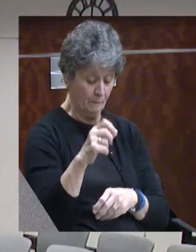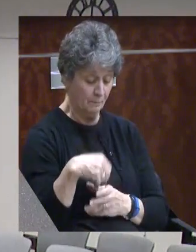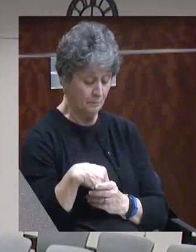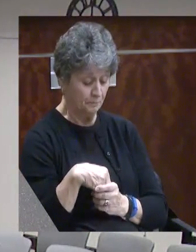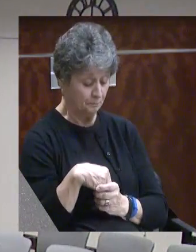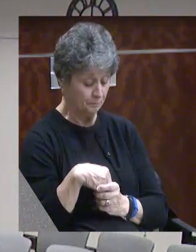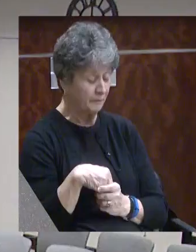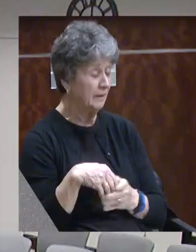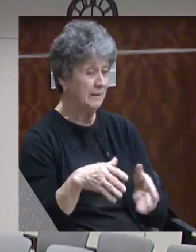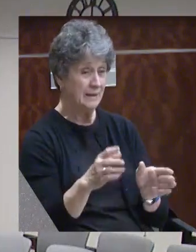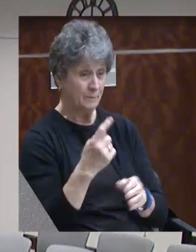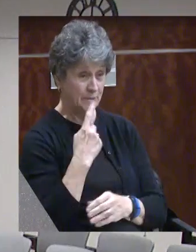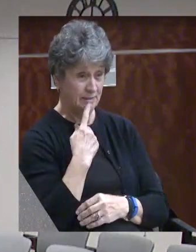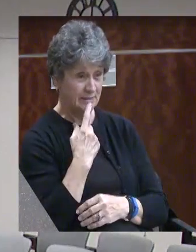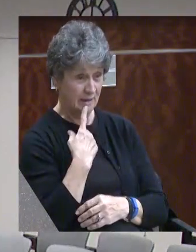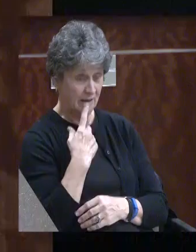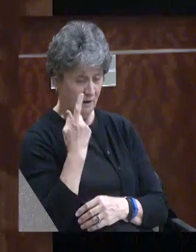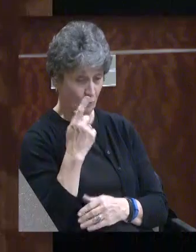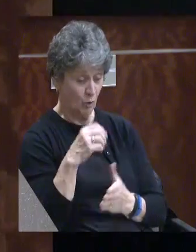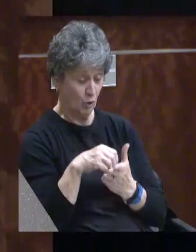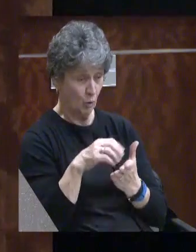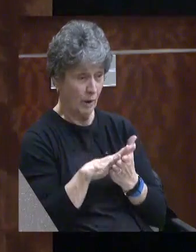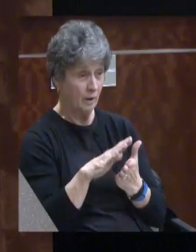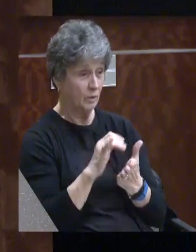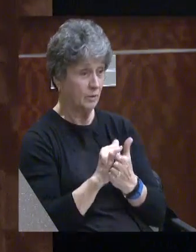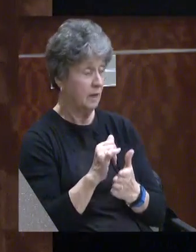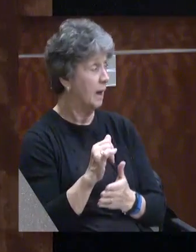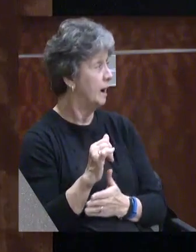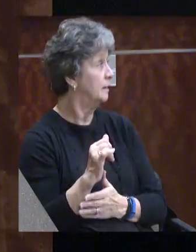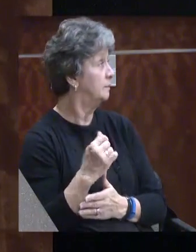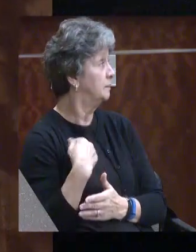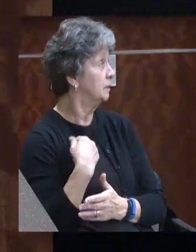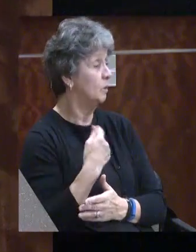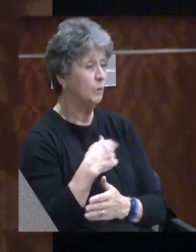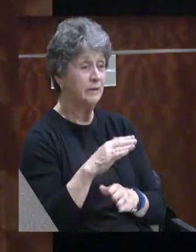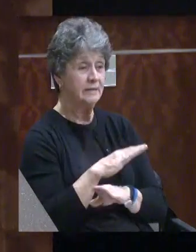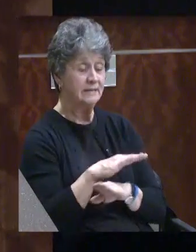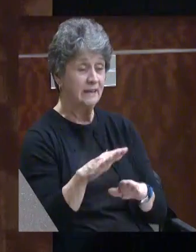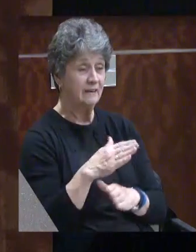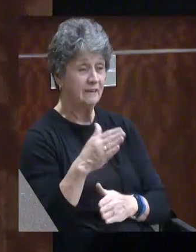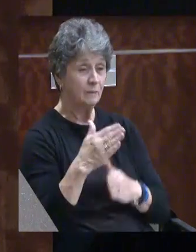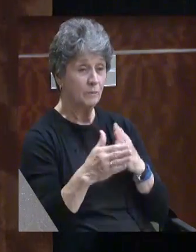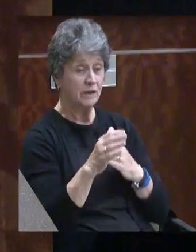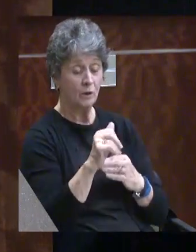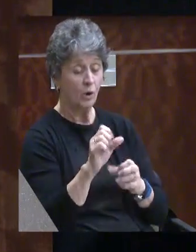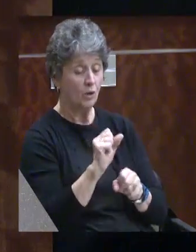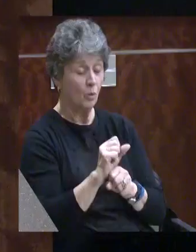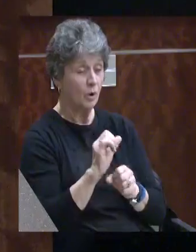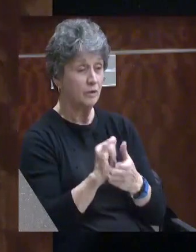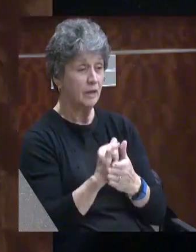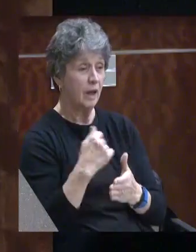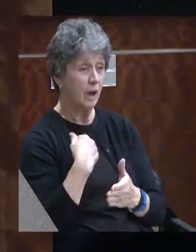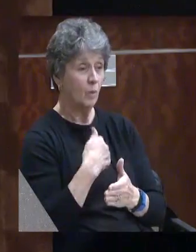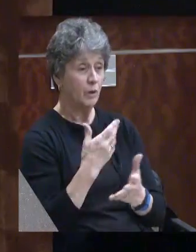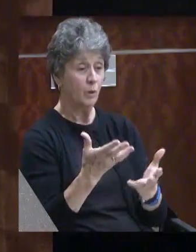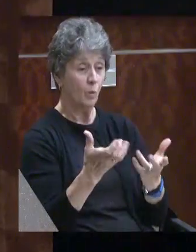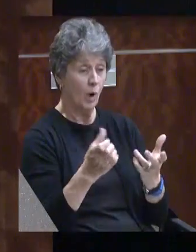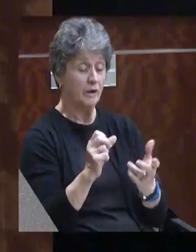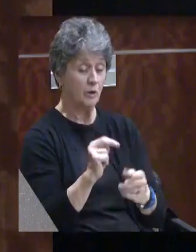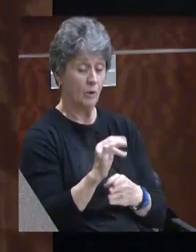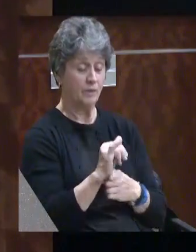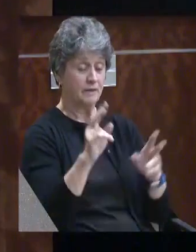Let me state for the record that we did not get all the work done that we wanted to get done on this topic, and we have some